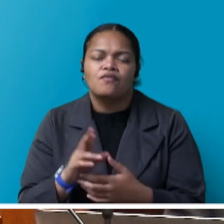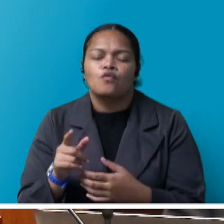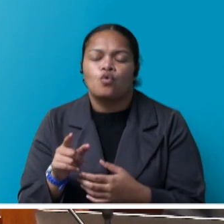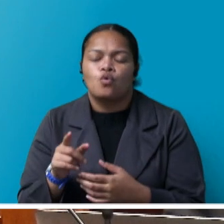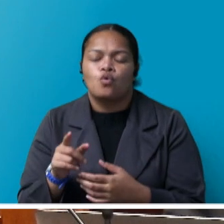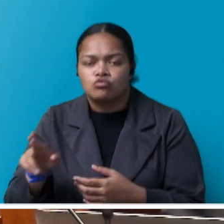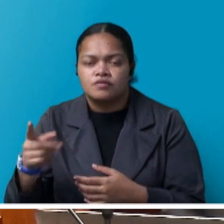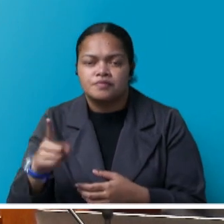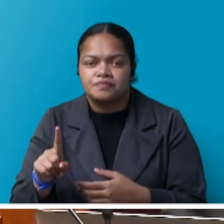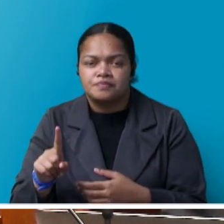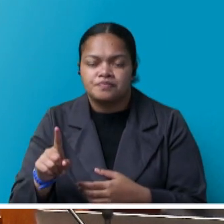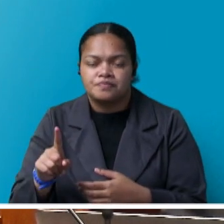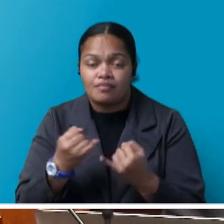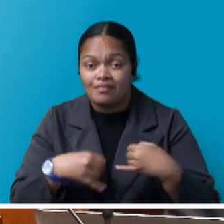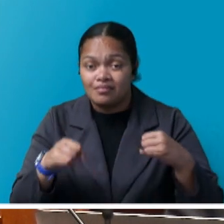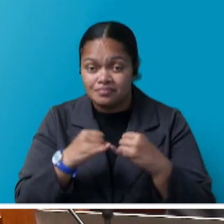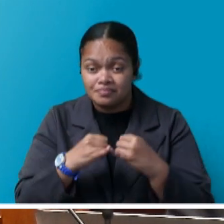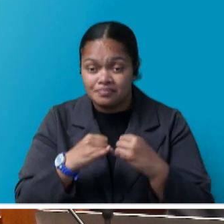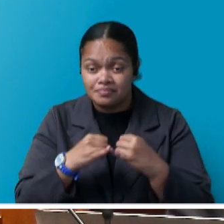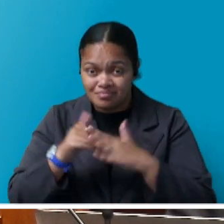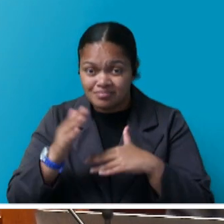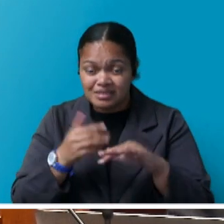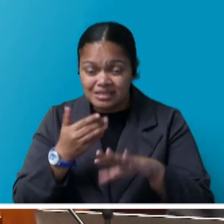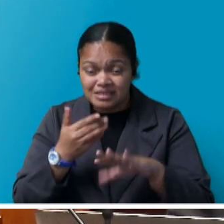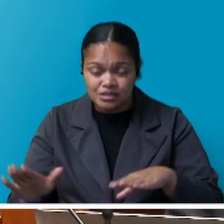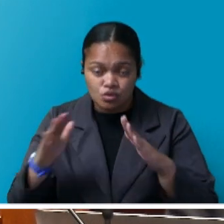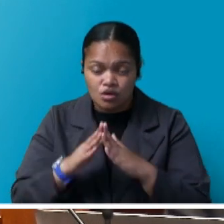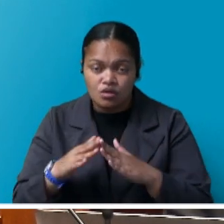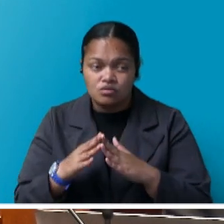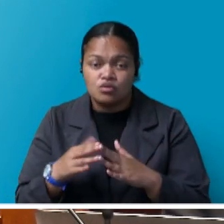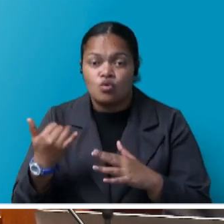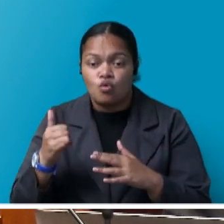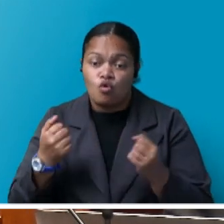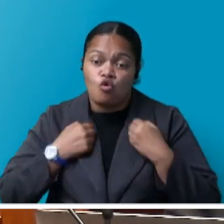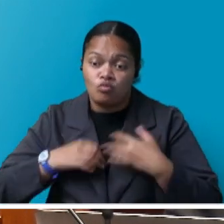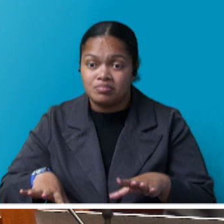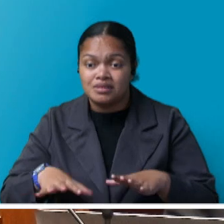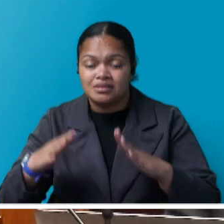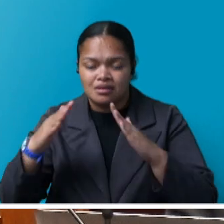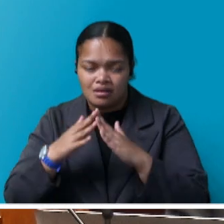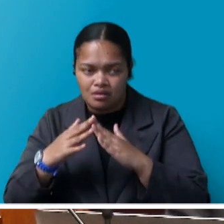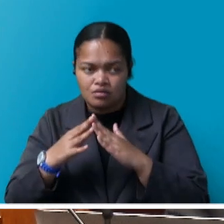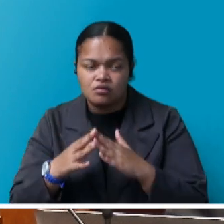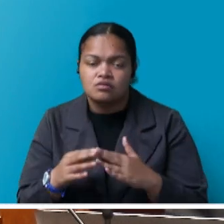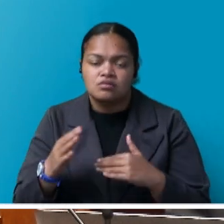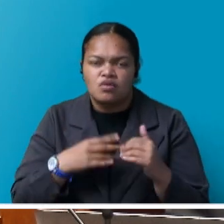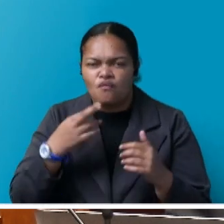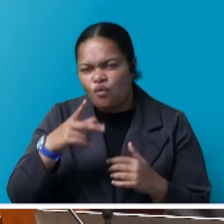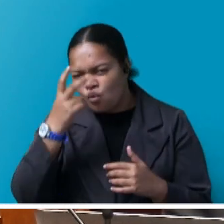houses in addition to construction of new houses or completion of existing houses, assistance for our senior